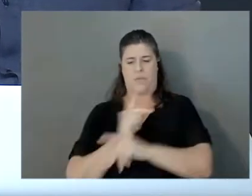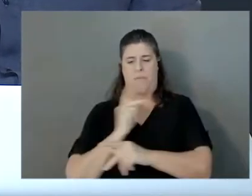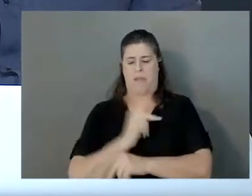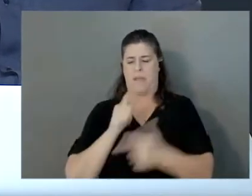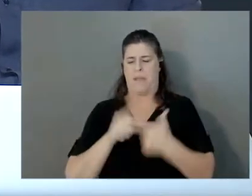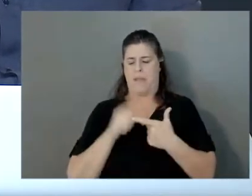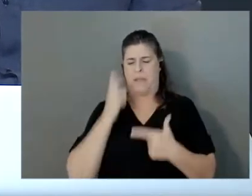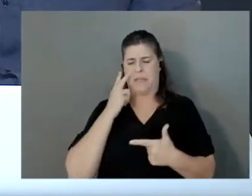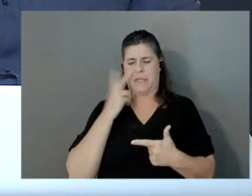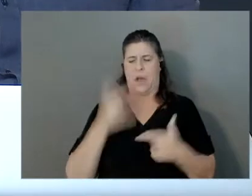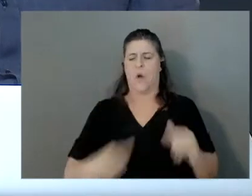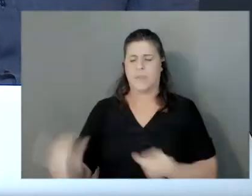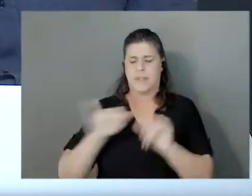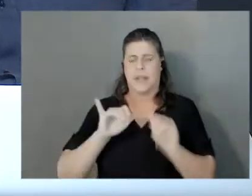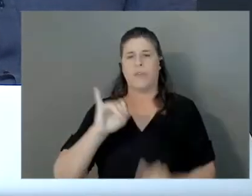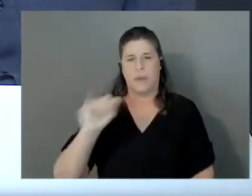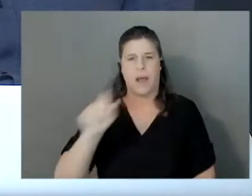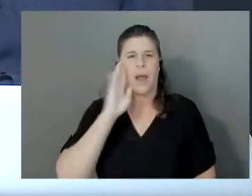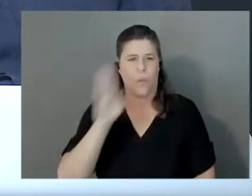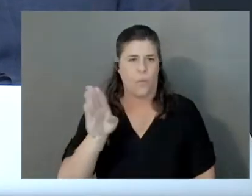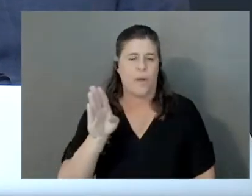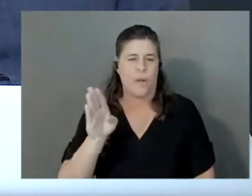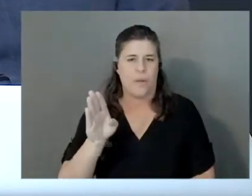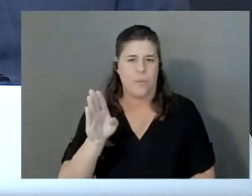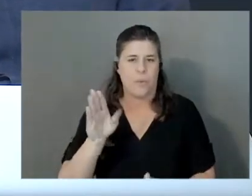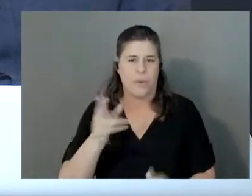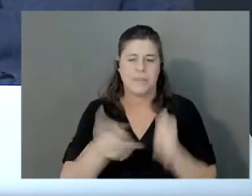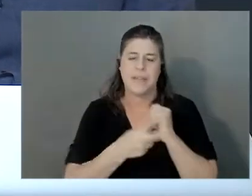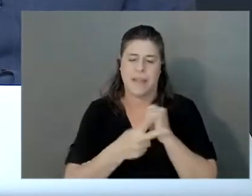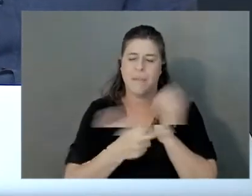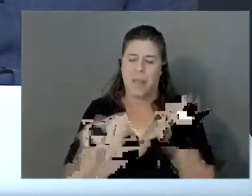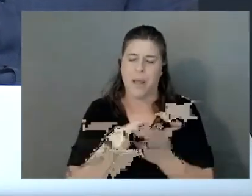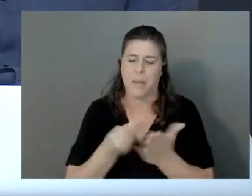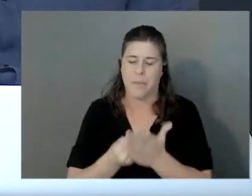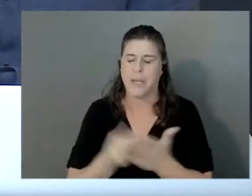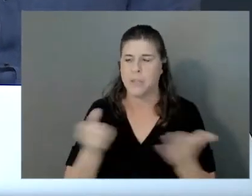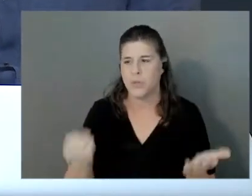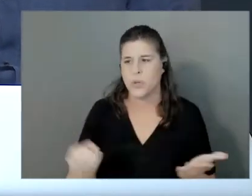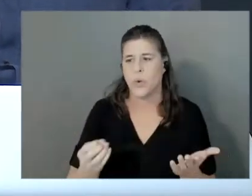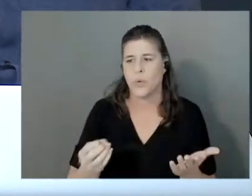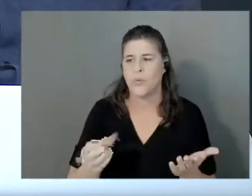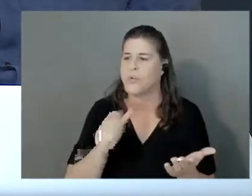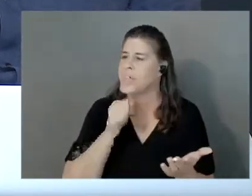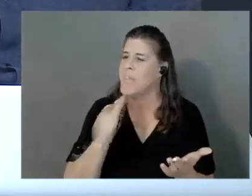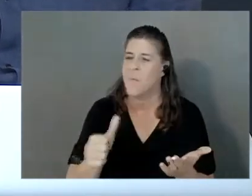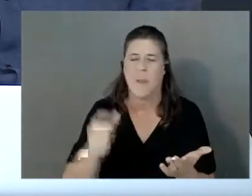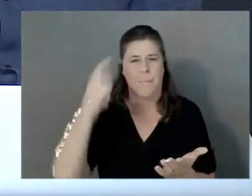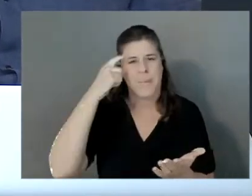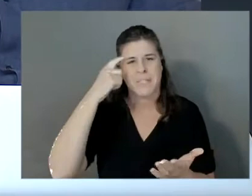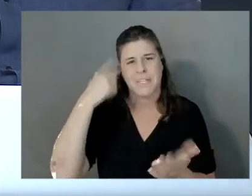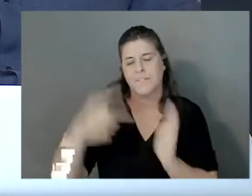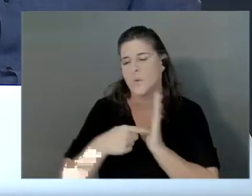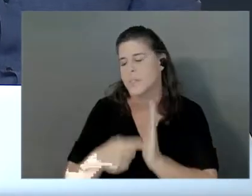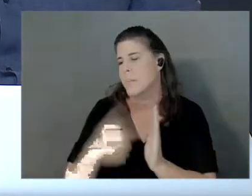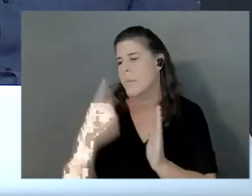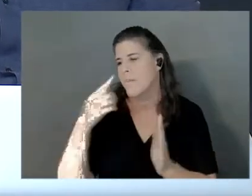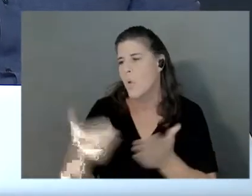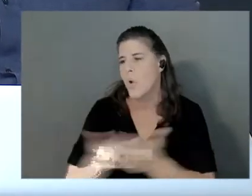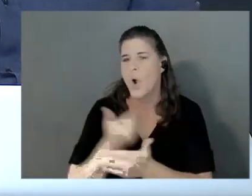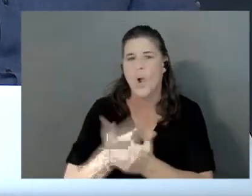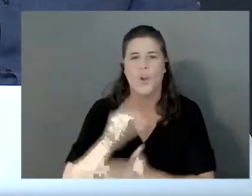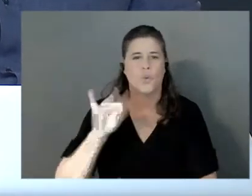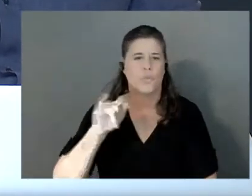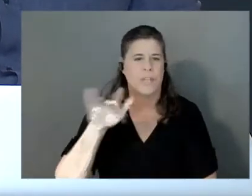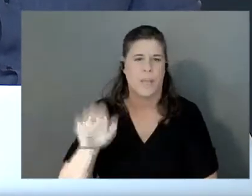standard IA is going to save them a lot of money. So it's not going to make sense, for example, for a new table. Right. In